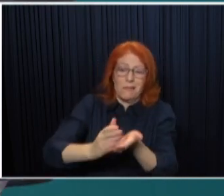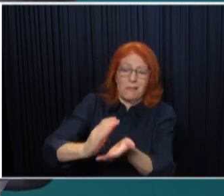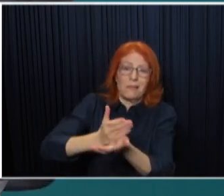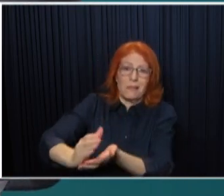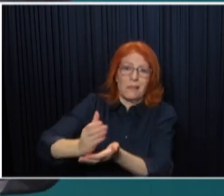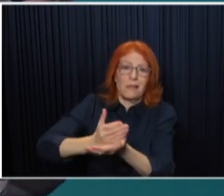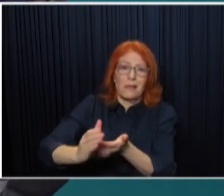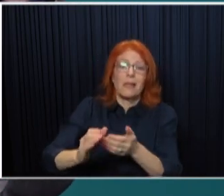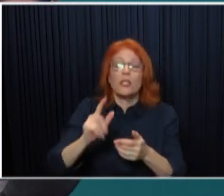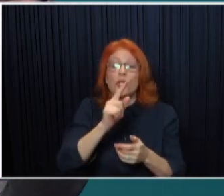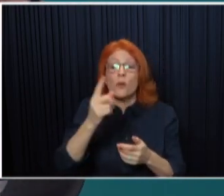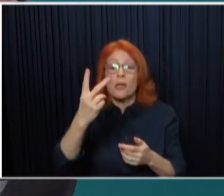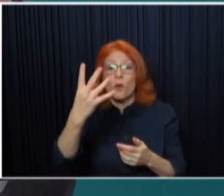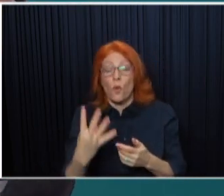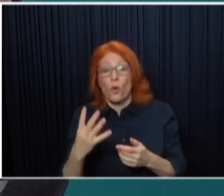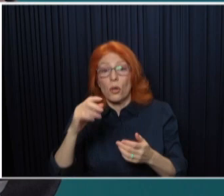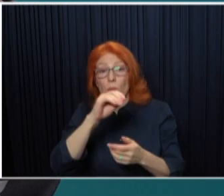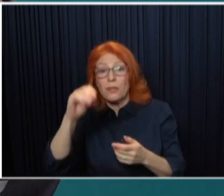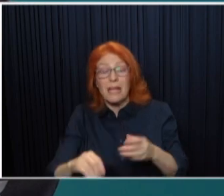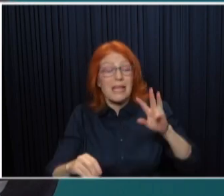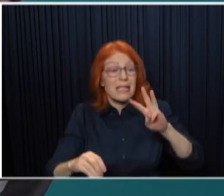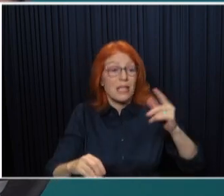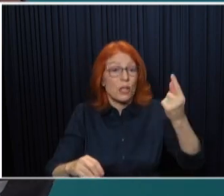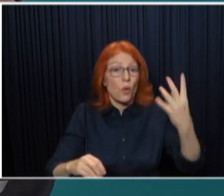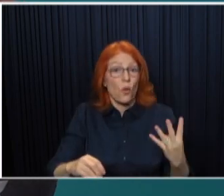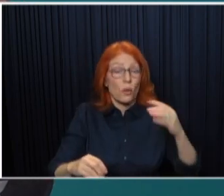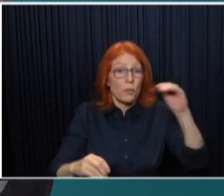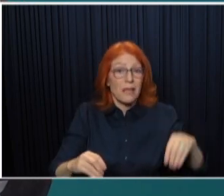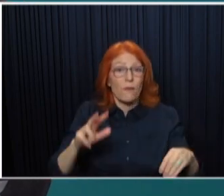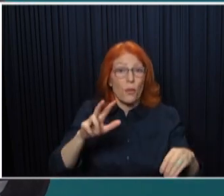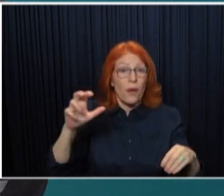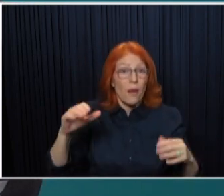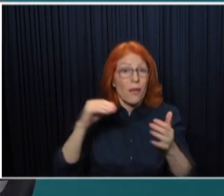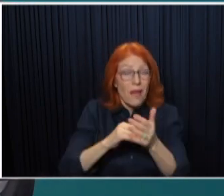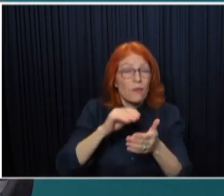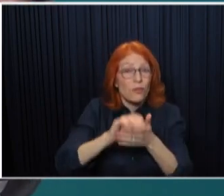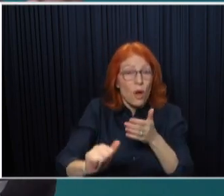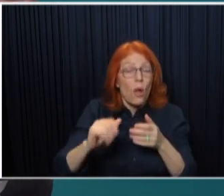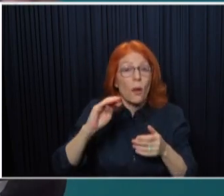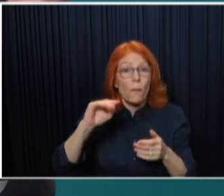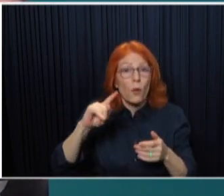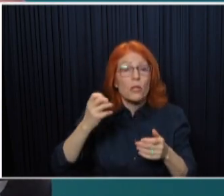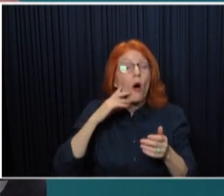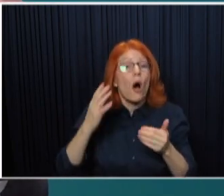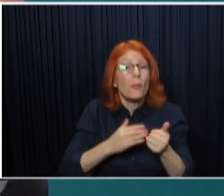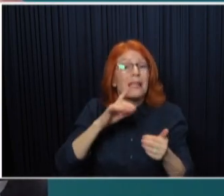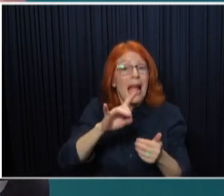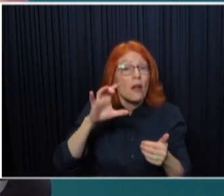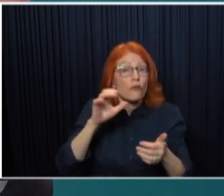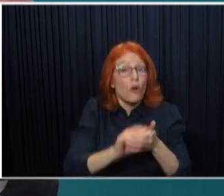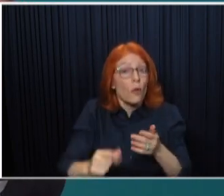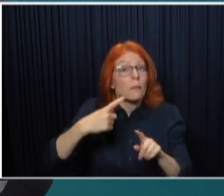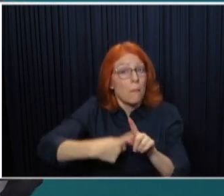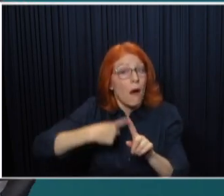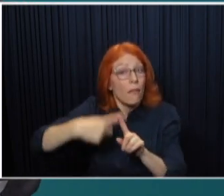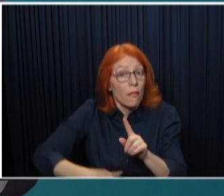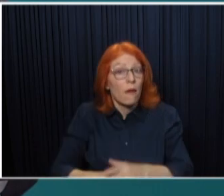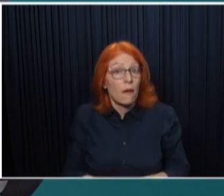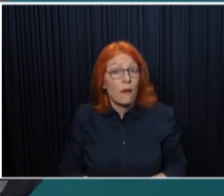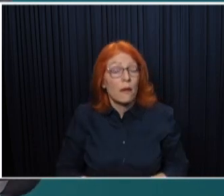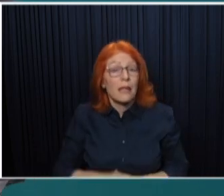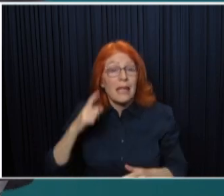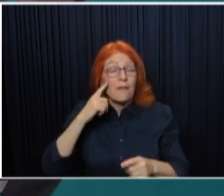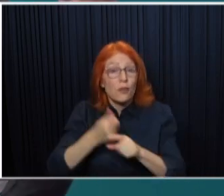between a 2.25% and 6.25% on a $300,000 mortgage is almost $800 a month. If you